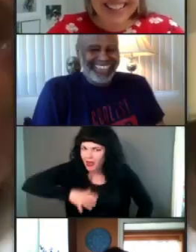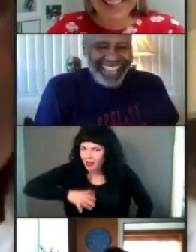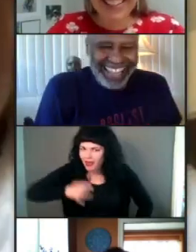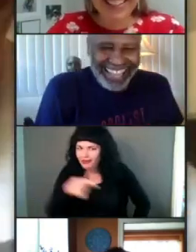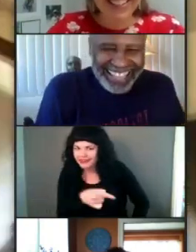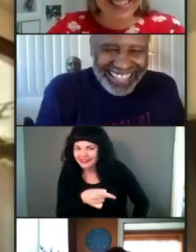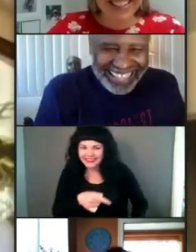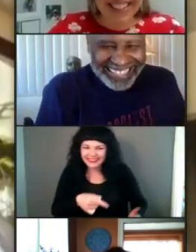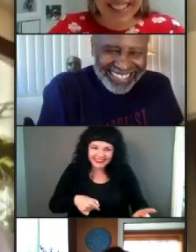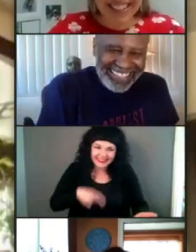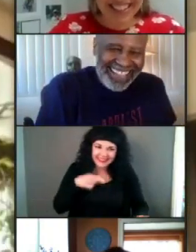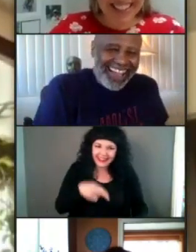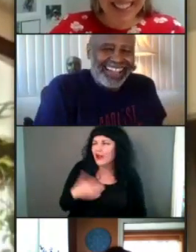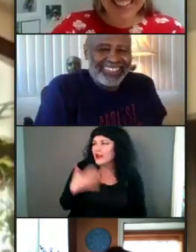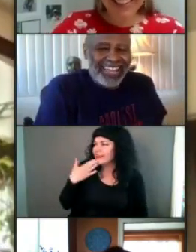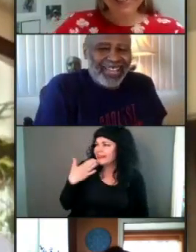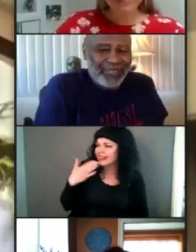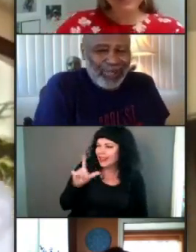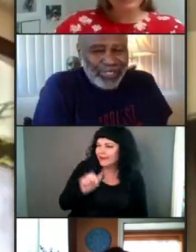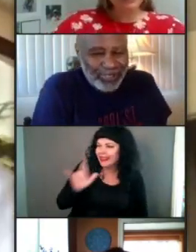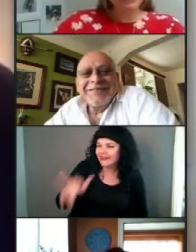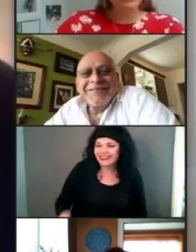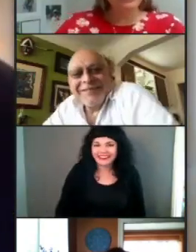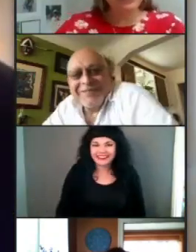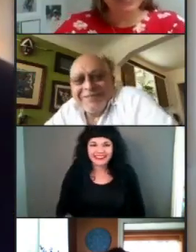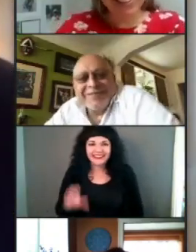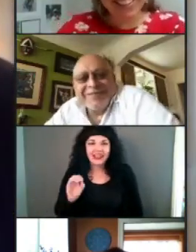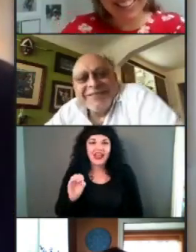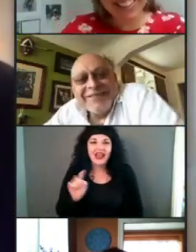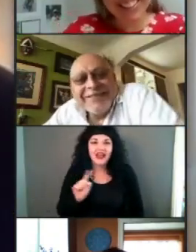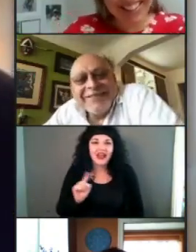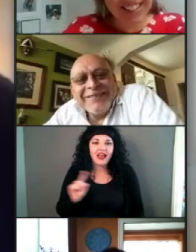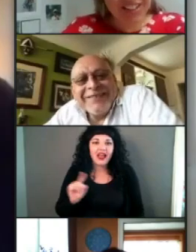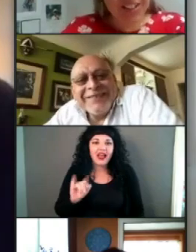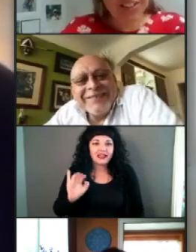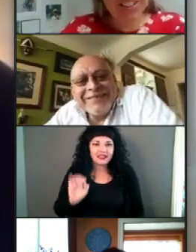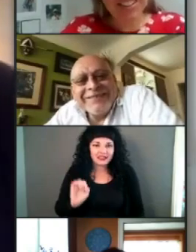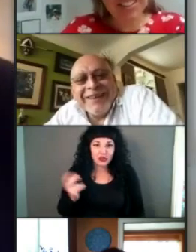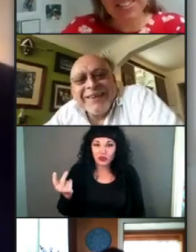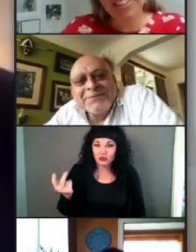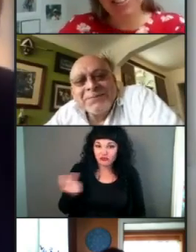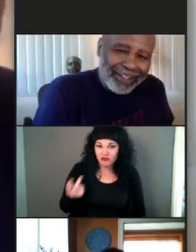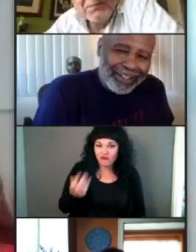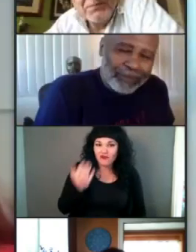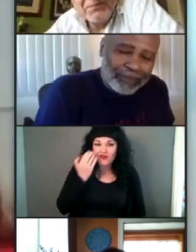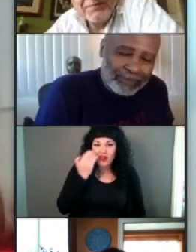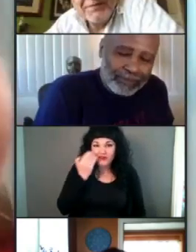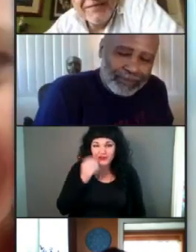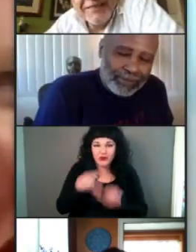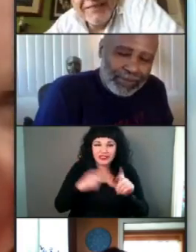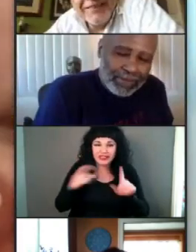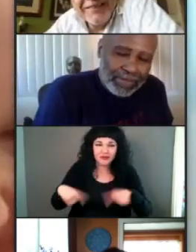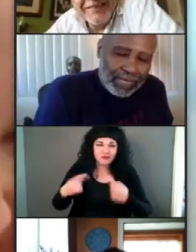Thank you, Larry. Ozzy and I have known each other for a couple of 3 decades. Yeah.